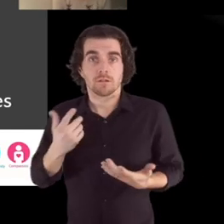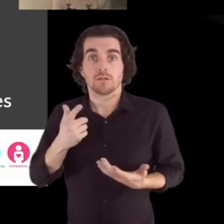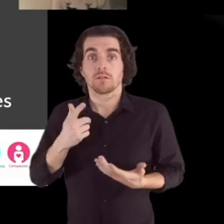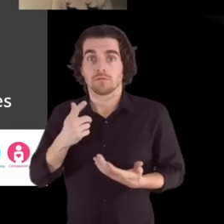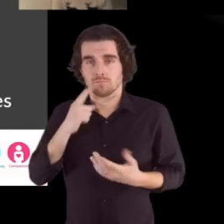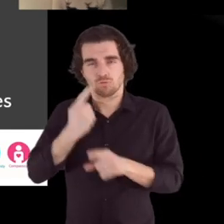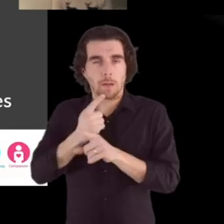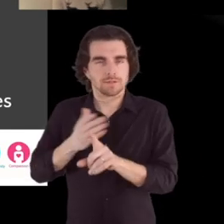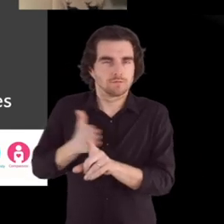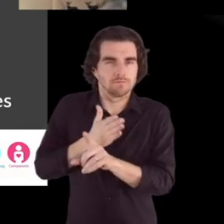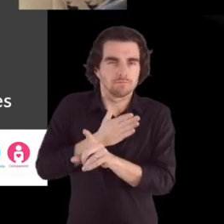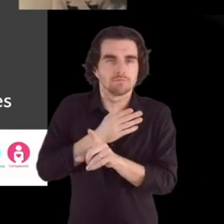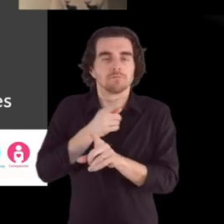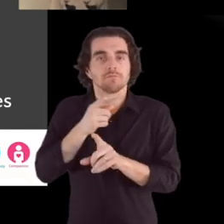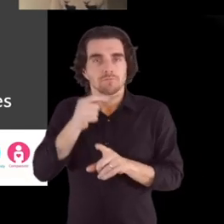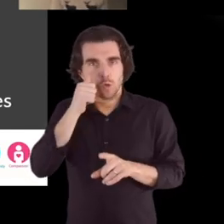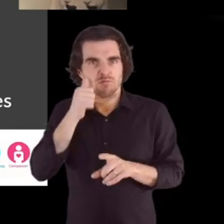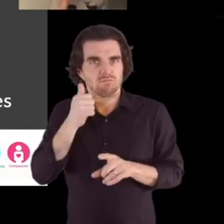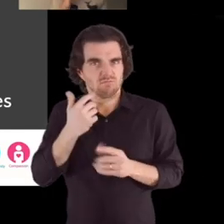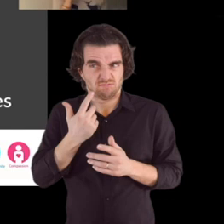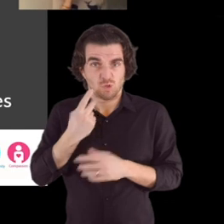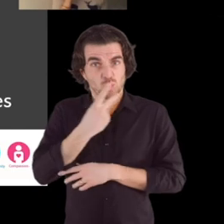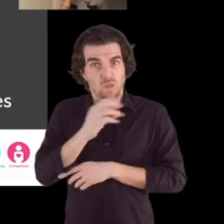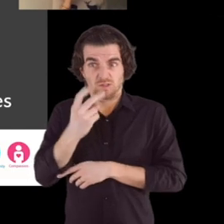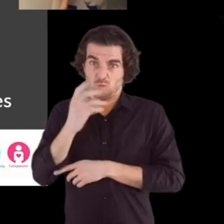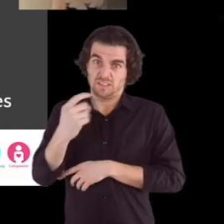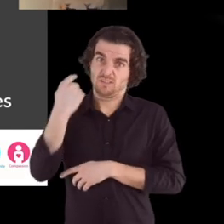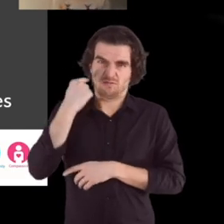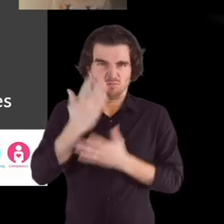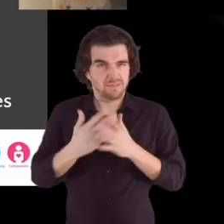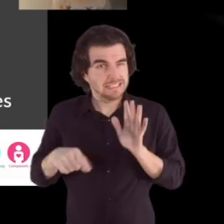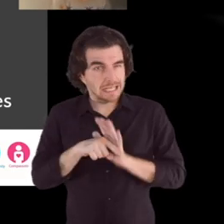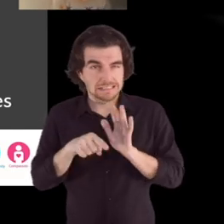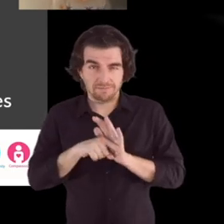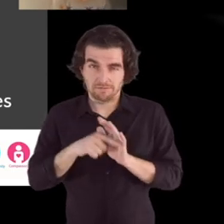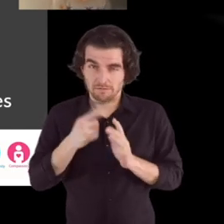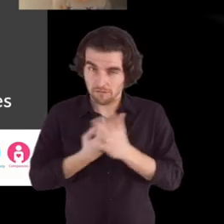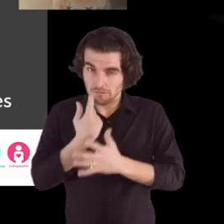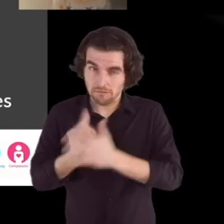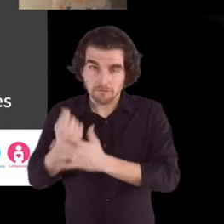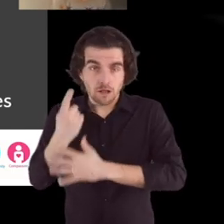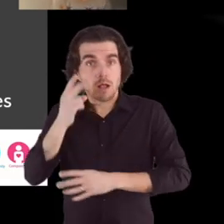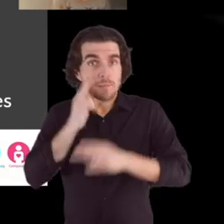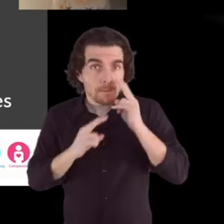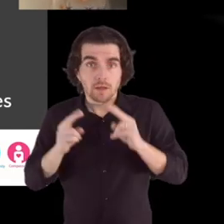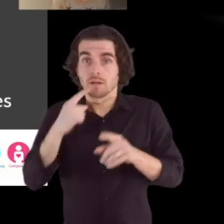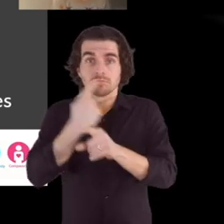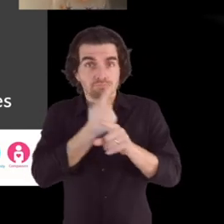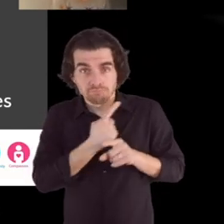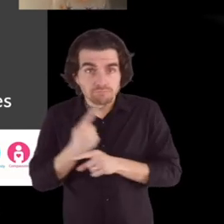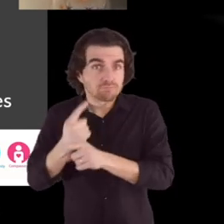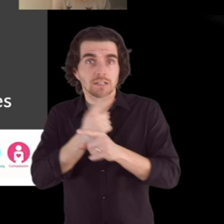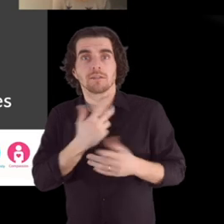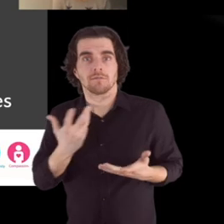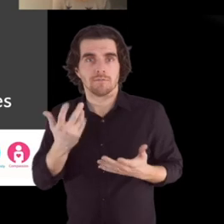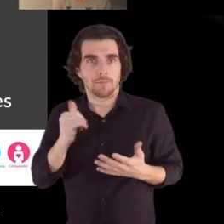quickly is a really helpful one. It touches on what was mentioned earlier on. But, you know, there's been a lot of negativity in 2020. It's been a really difficult year for a